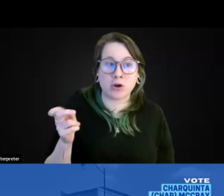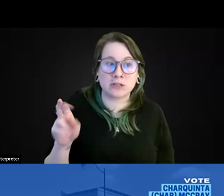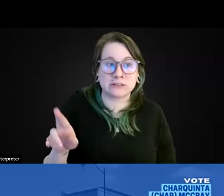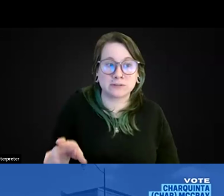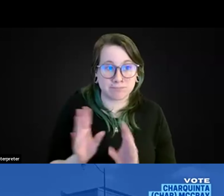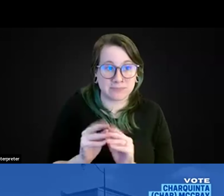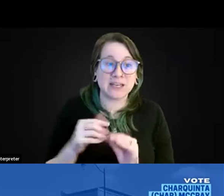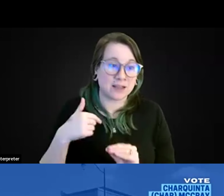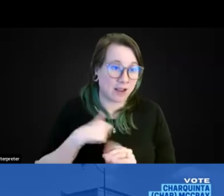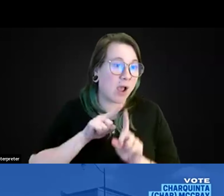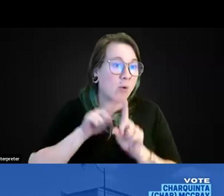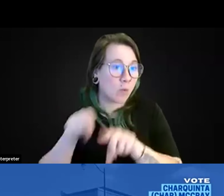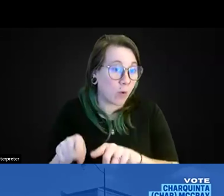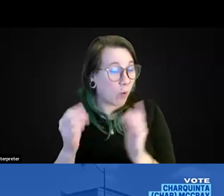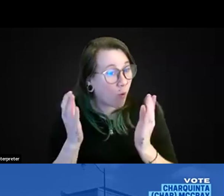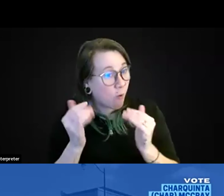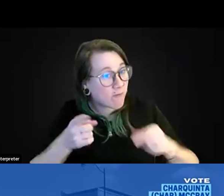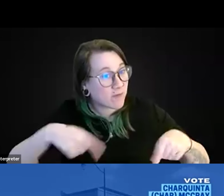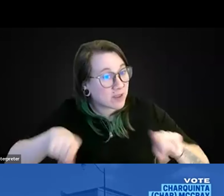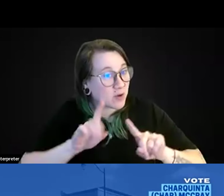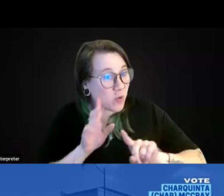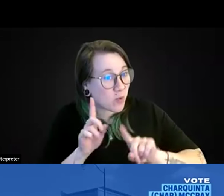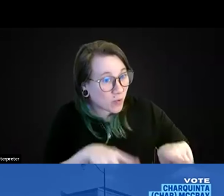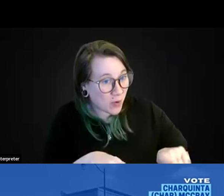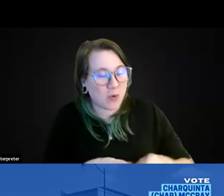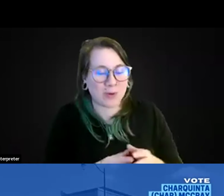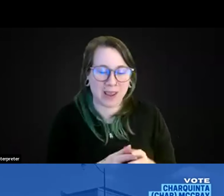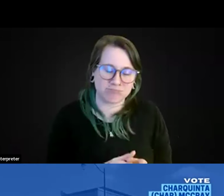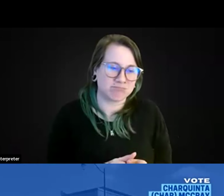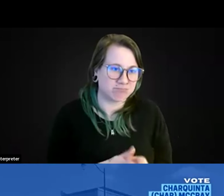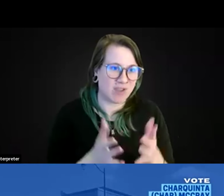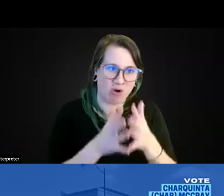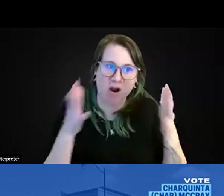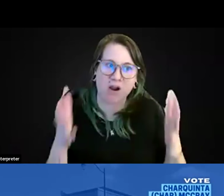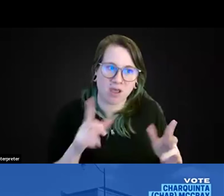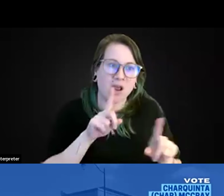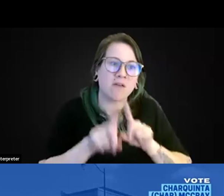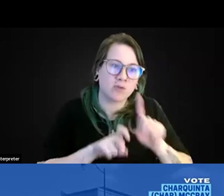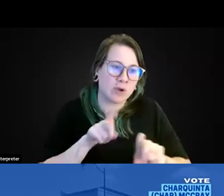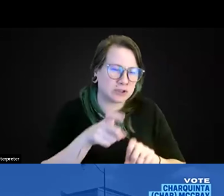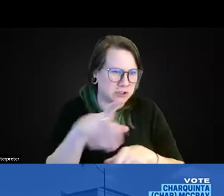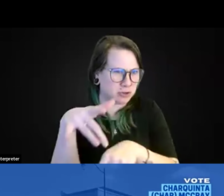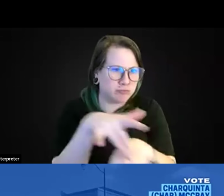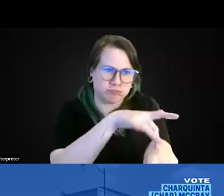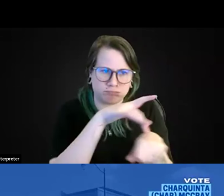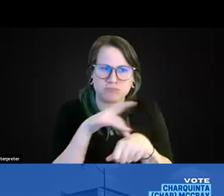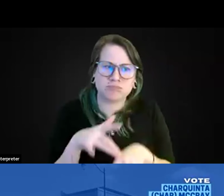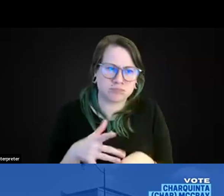you'll come. And there are a lot of questions, and you touched on a number of them.